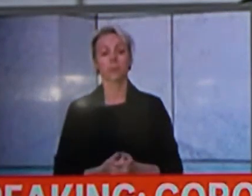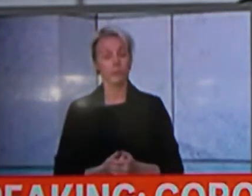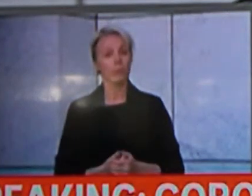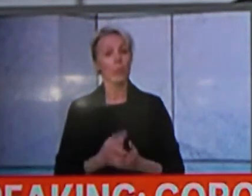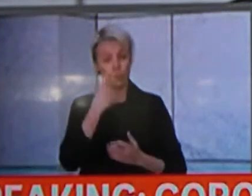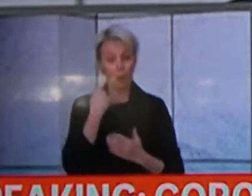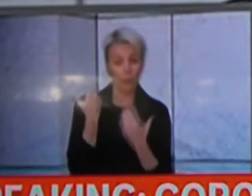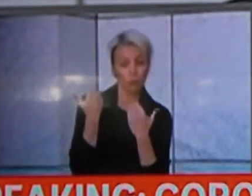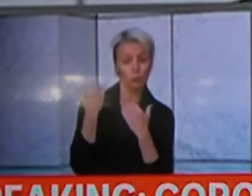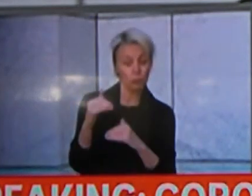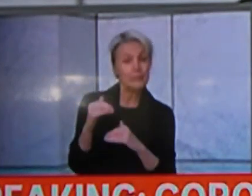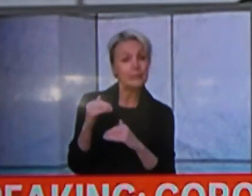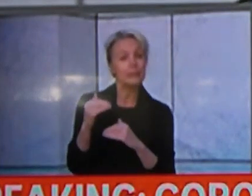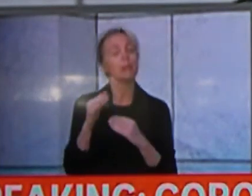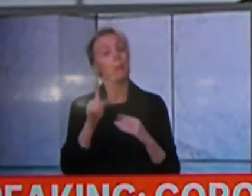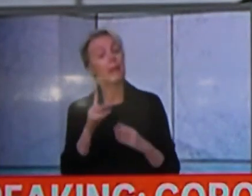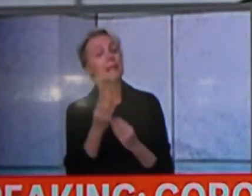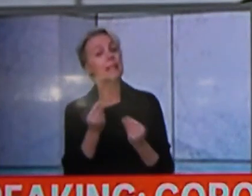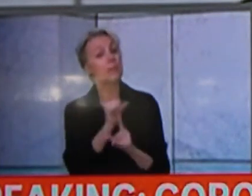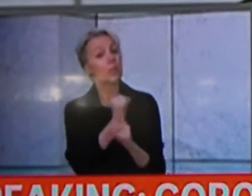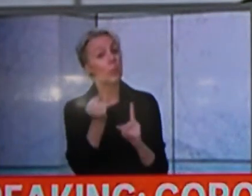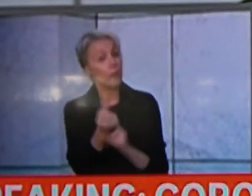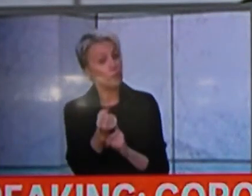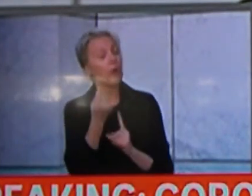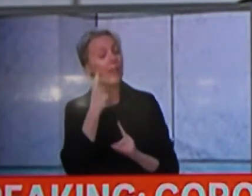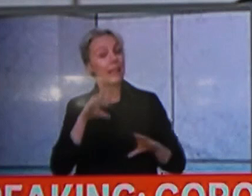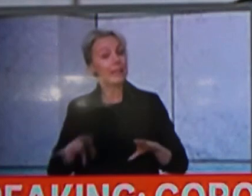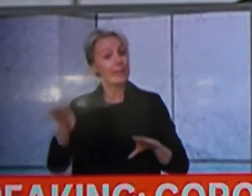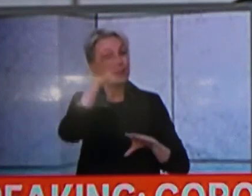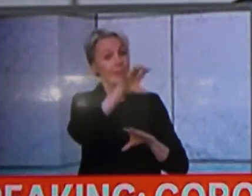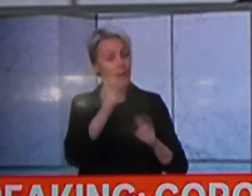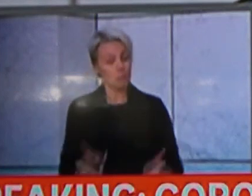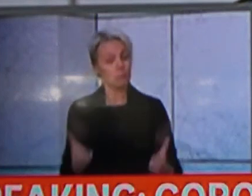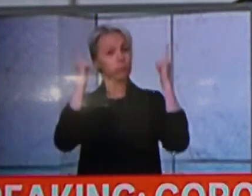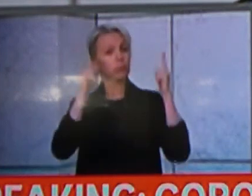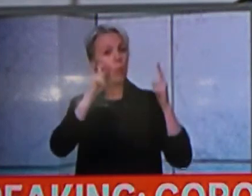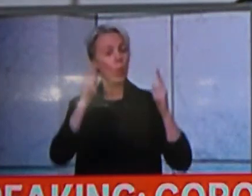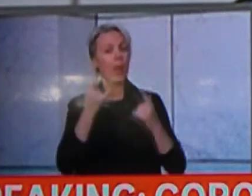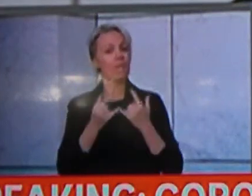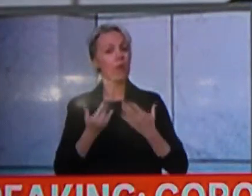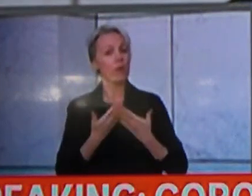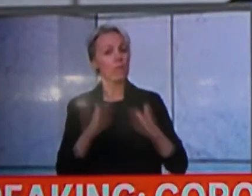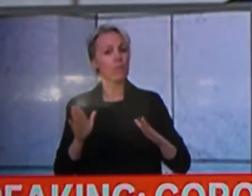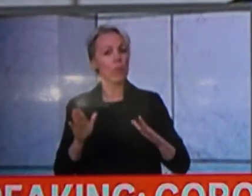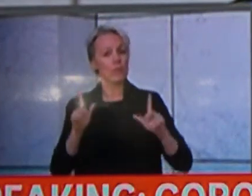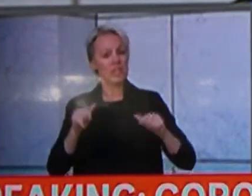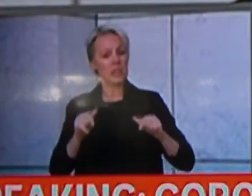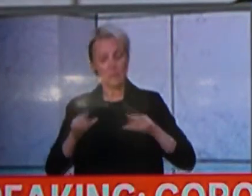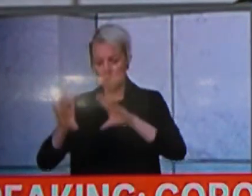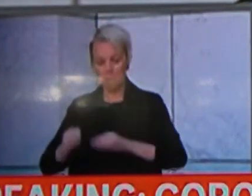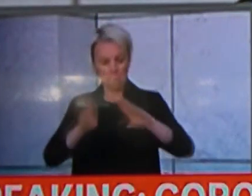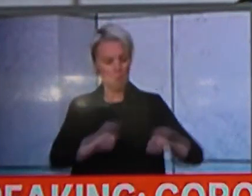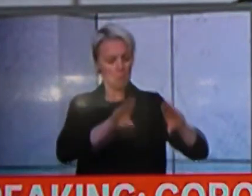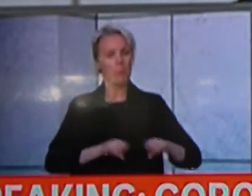be restricted, but in some cases, then I suspect states and territories will take a broader application. But this is what we're